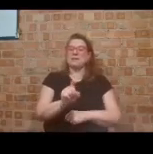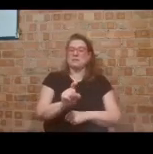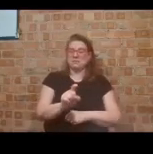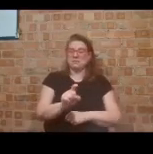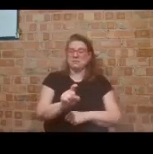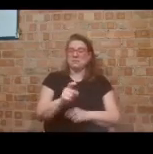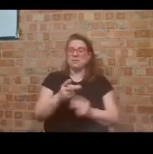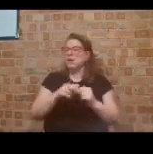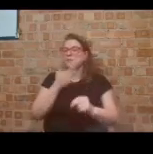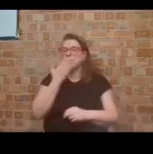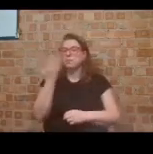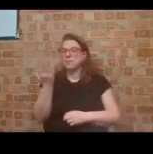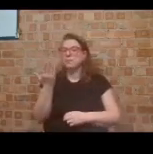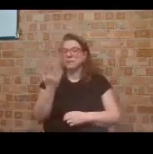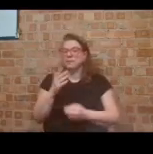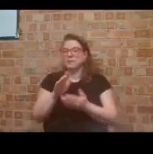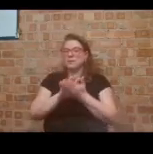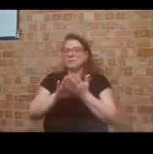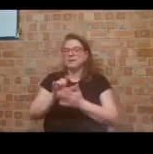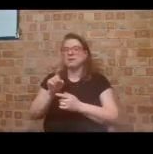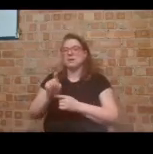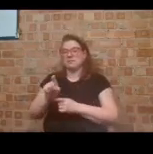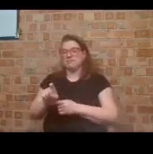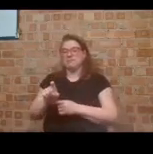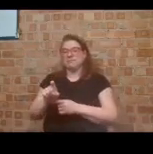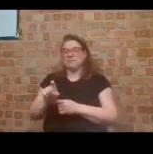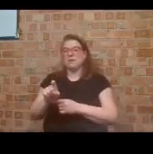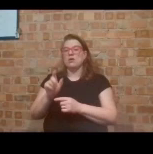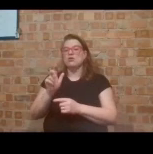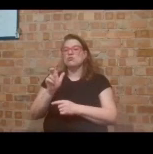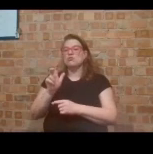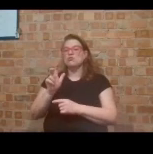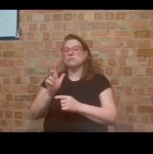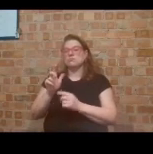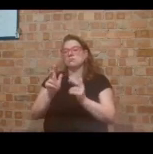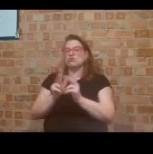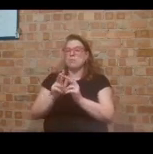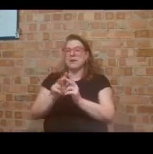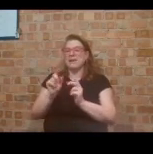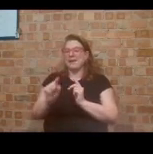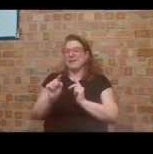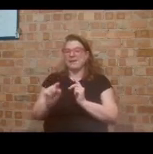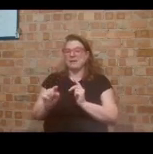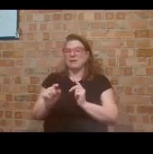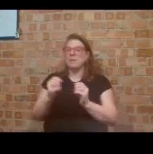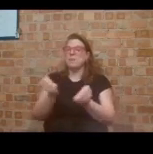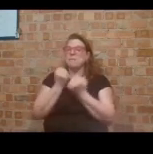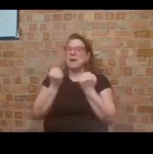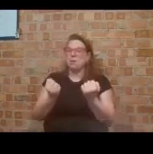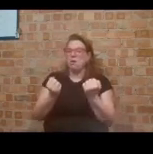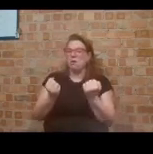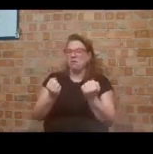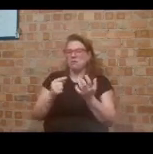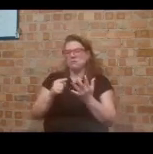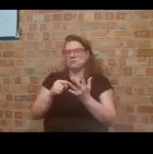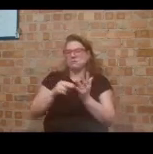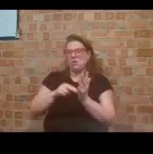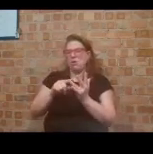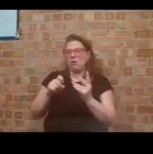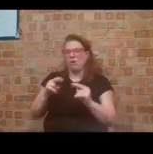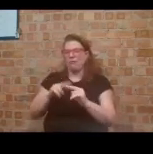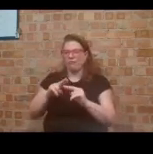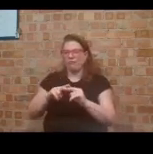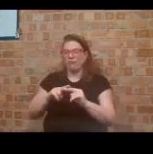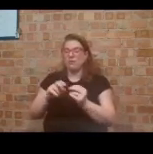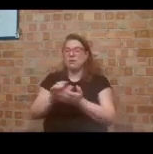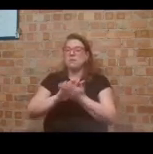phone doesn't have a home button, you triple click the power button. And you can set up what that does. It may or may not